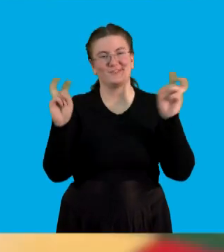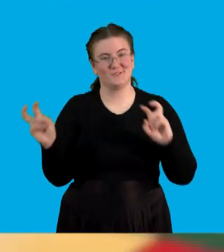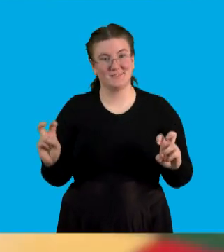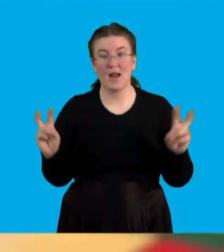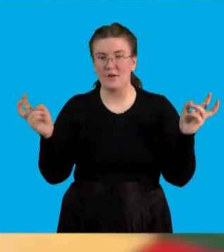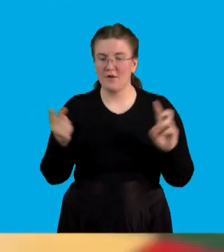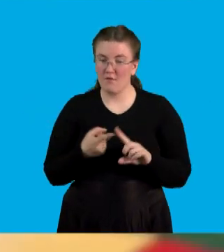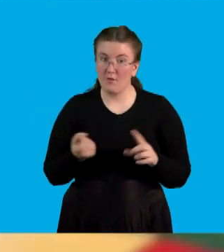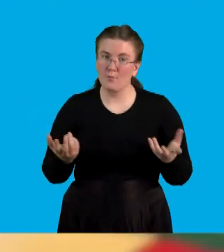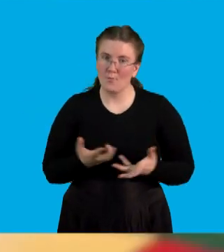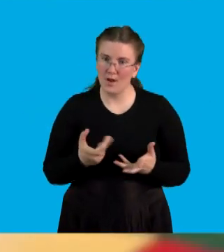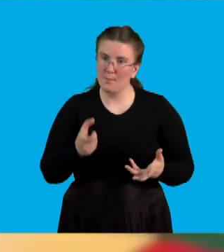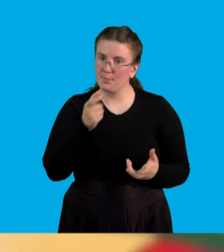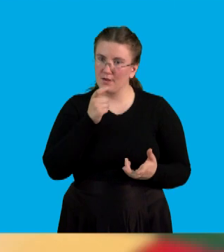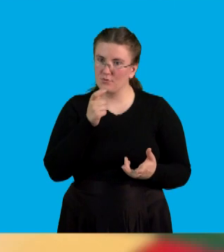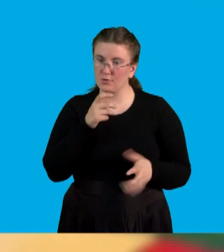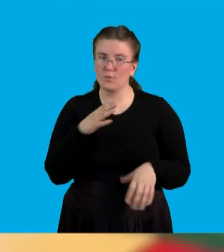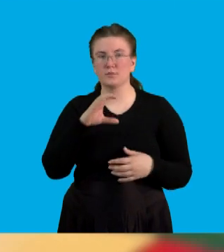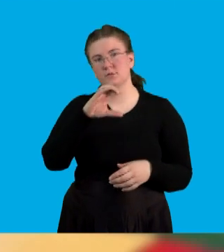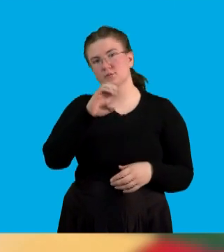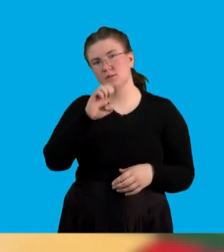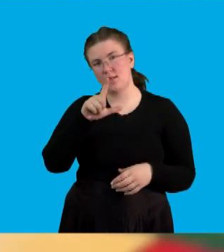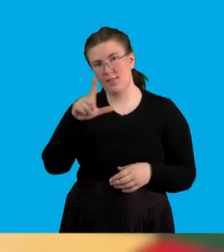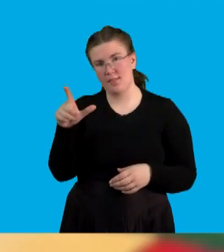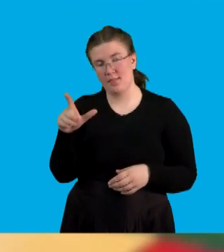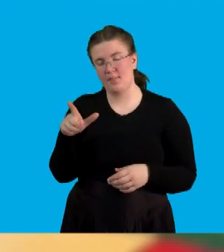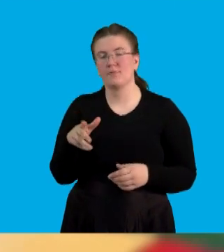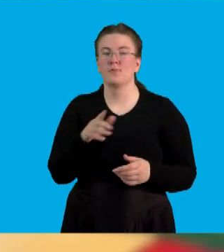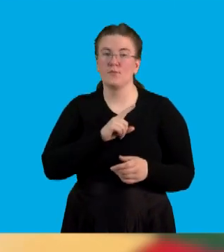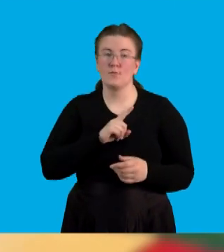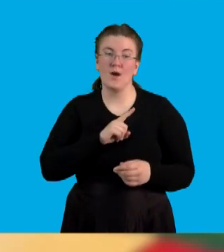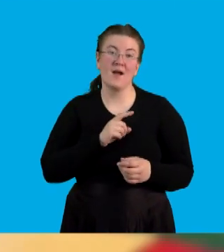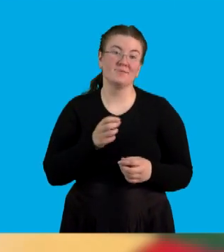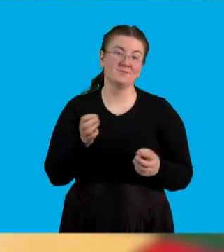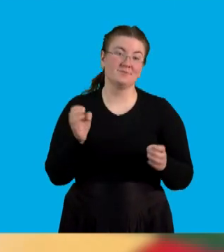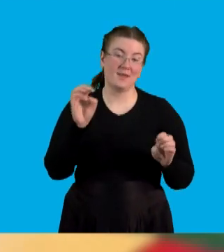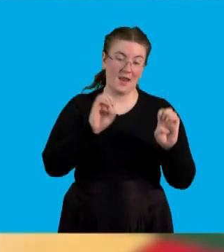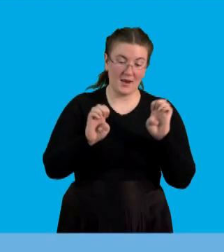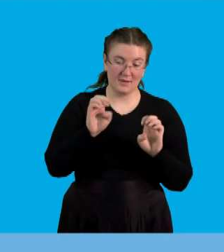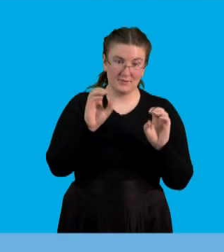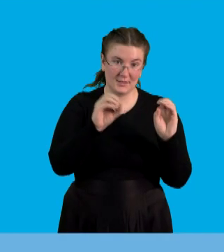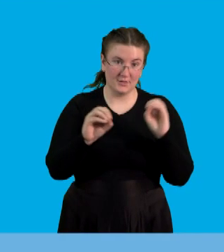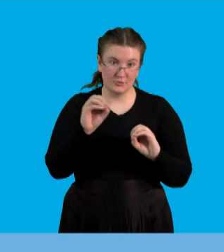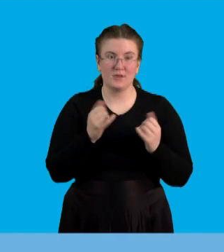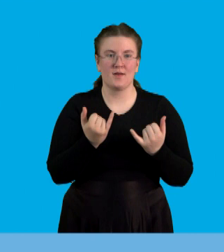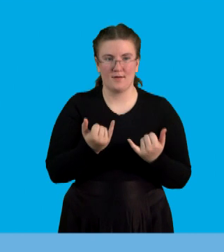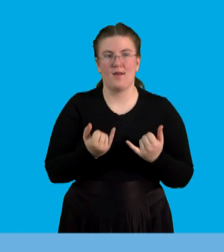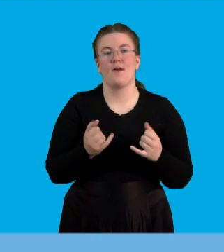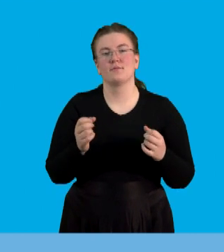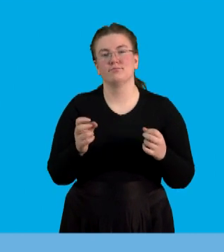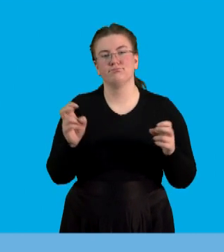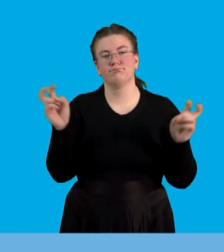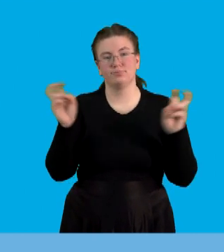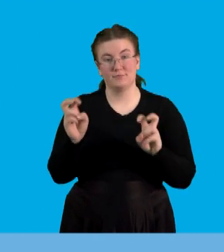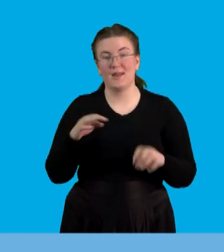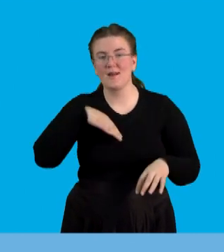The cells, or the battery, they are supplying the electrons with energy to be able to move around, or to move from one terminal to the other